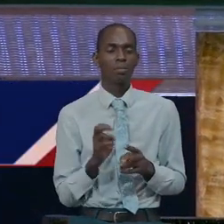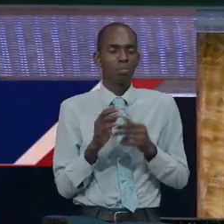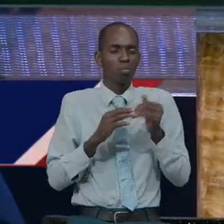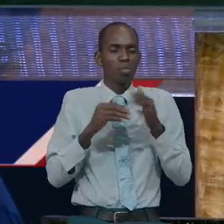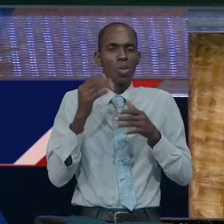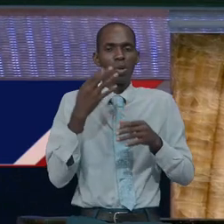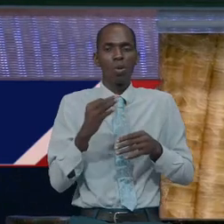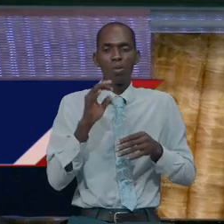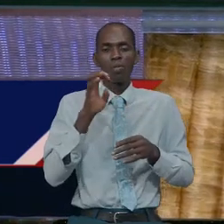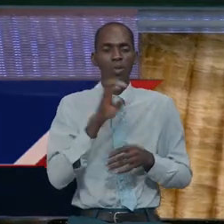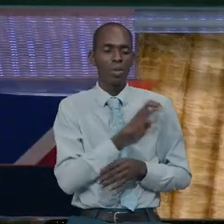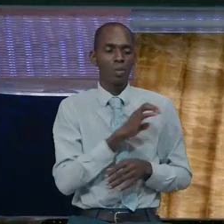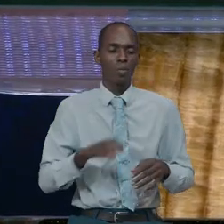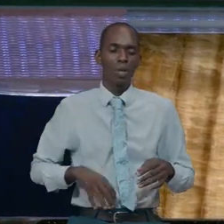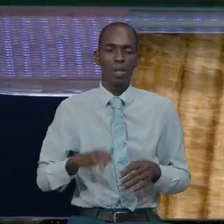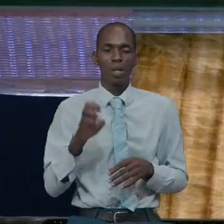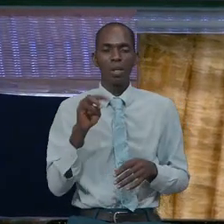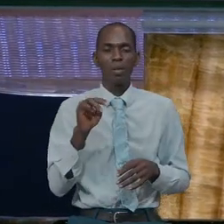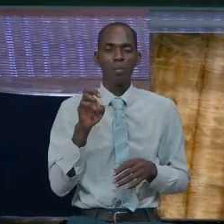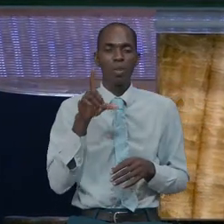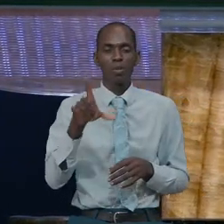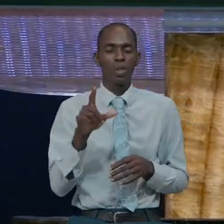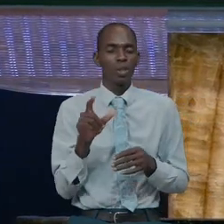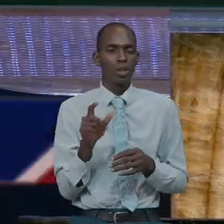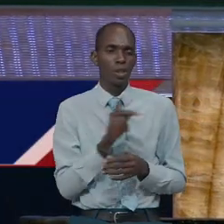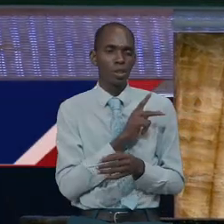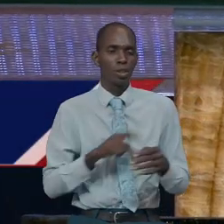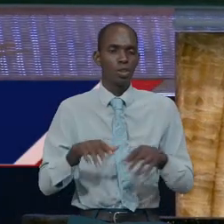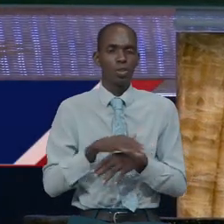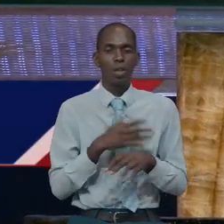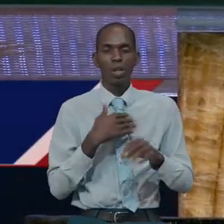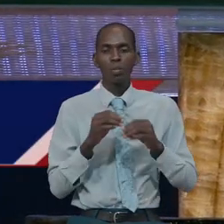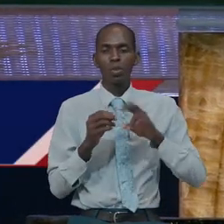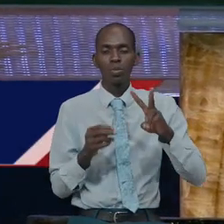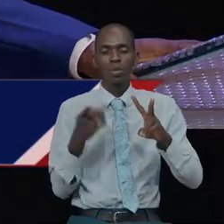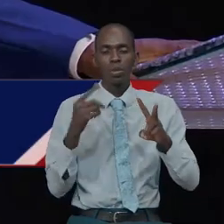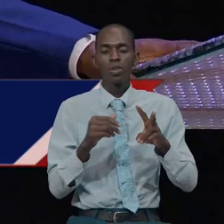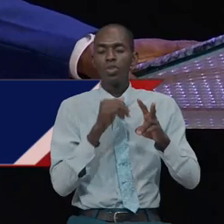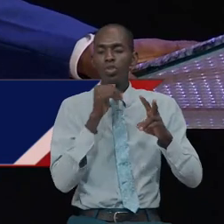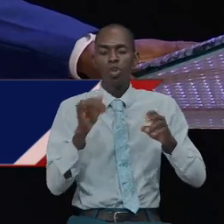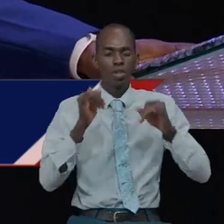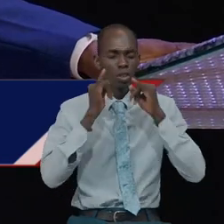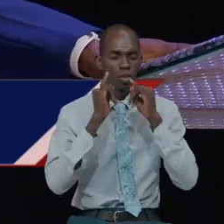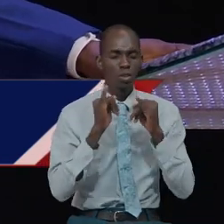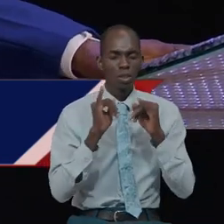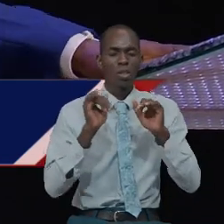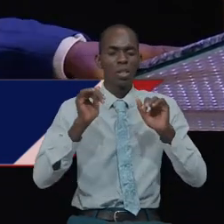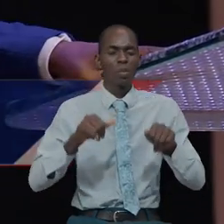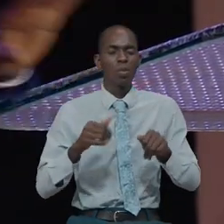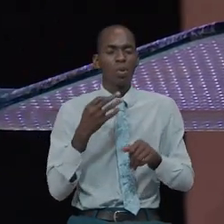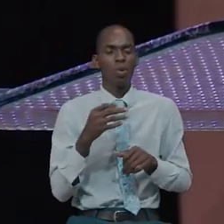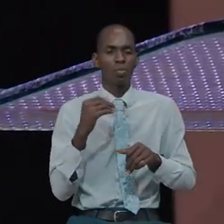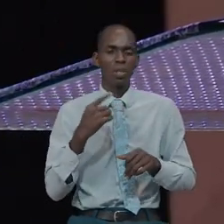kingdom. Number two is the indestructibility of his everlasting kingdom.